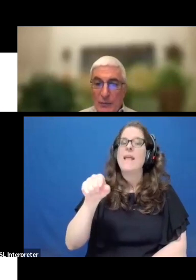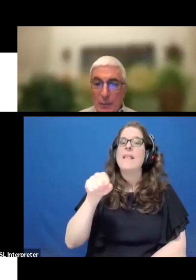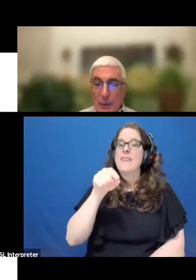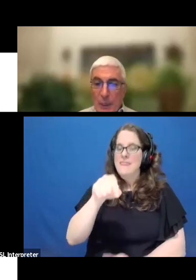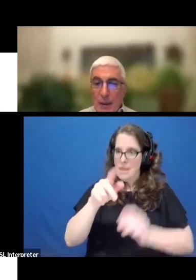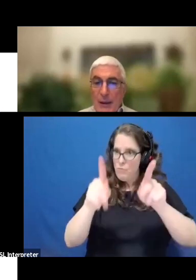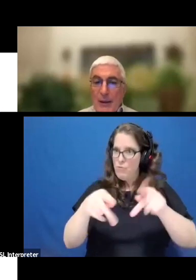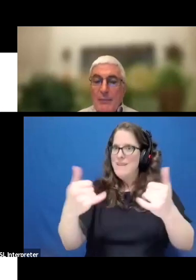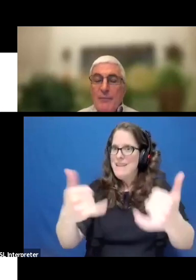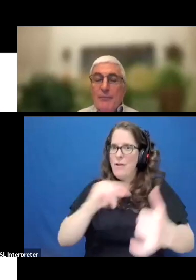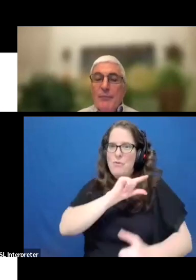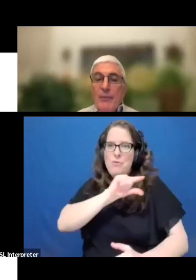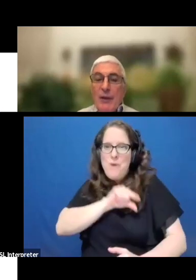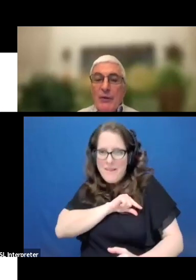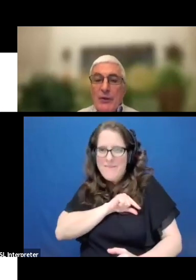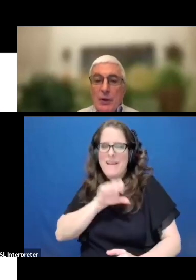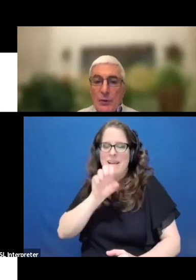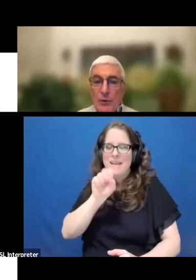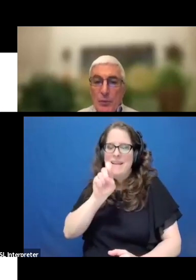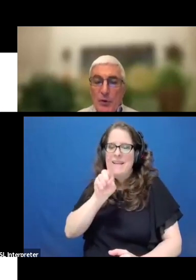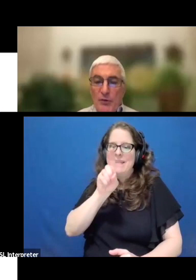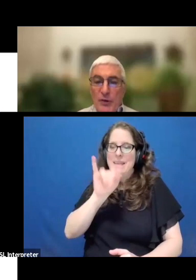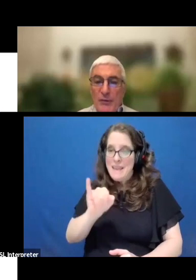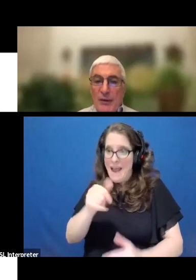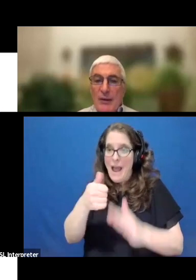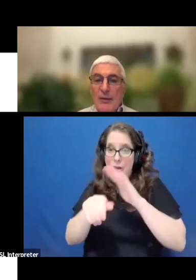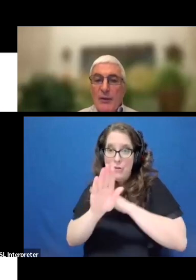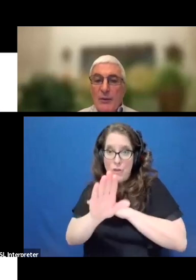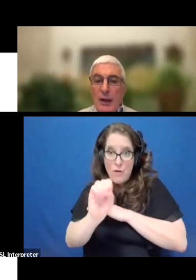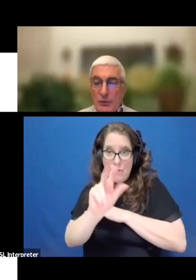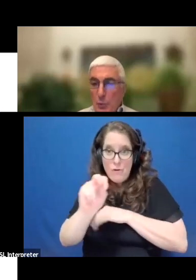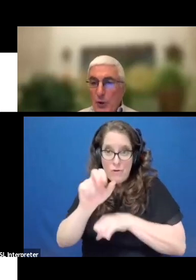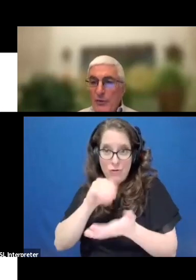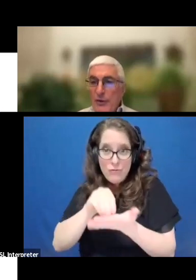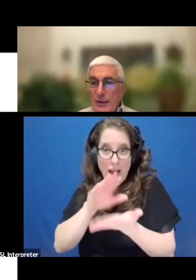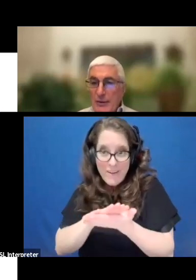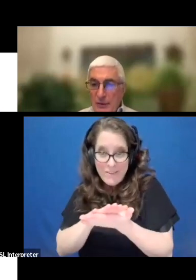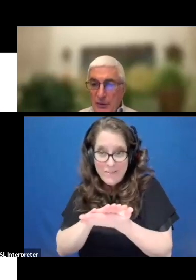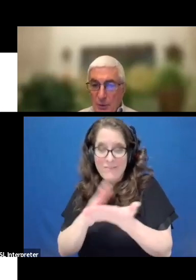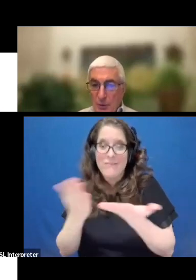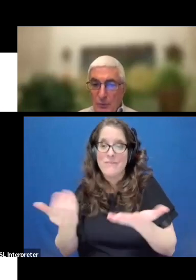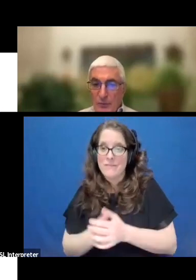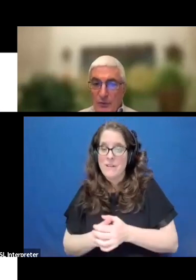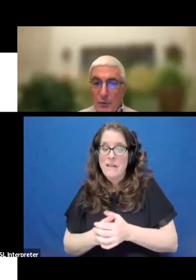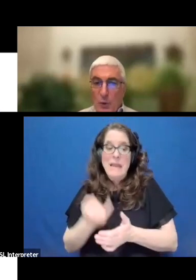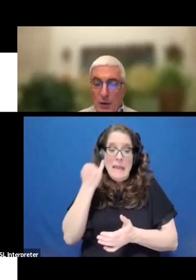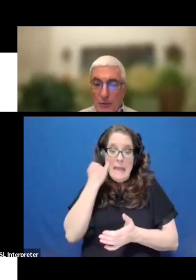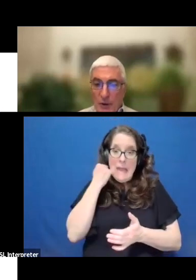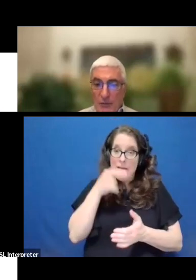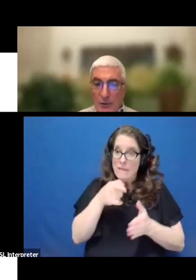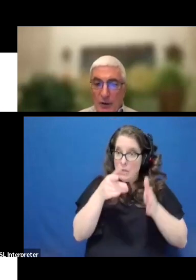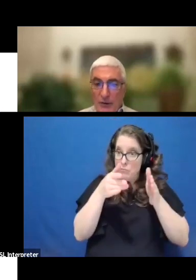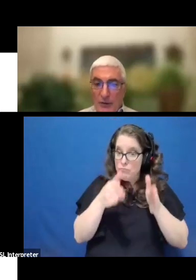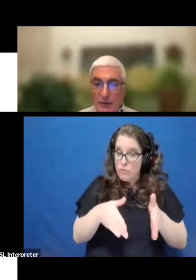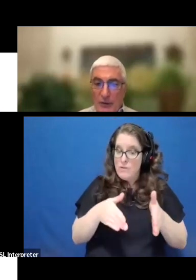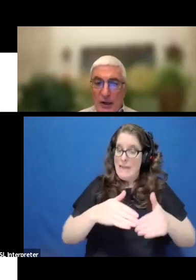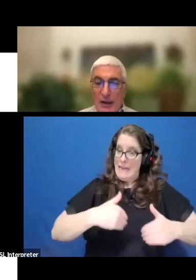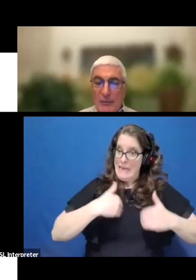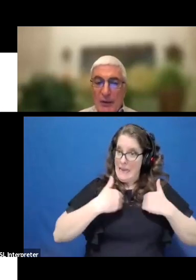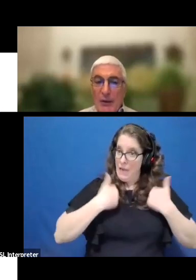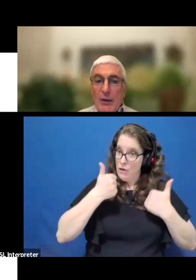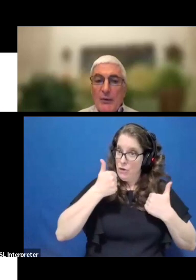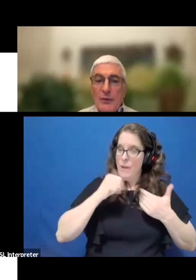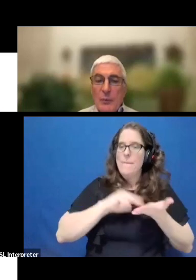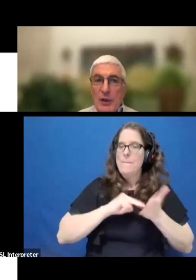record. The younger the person, the less work they need to do to qualify for